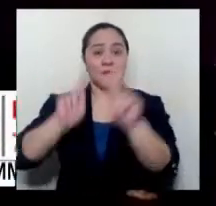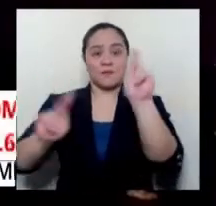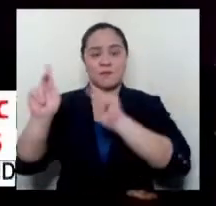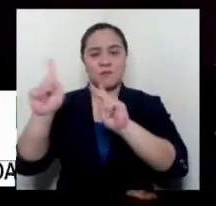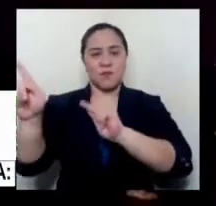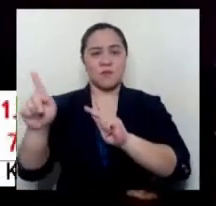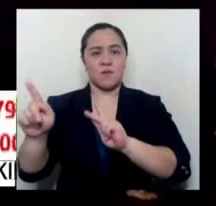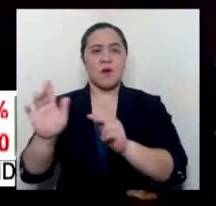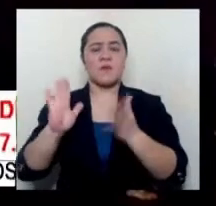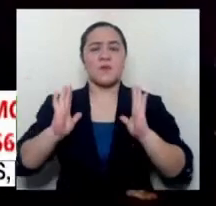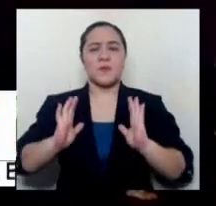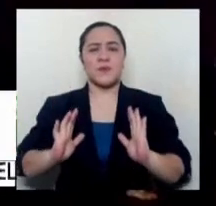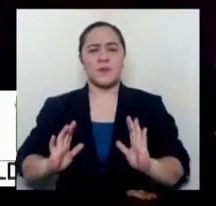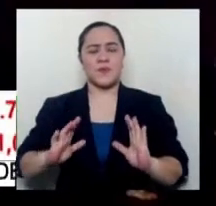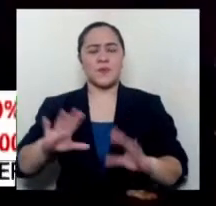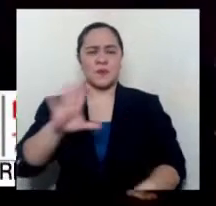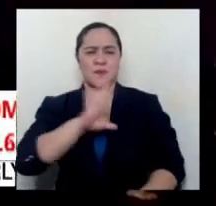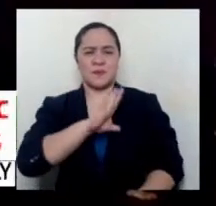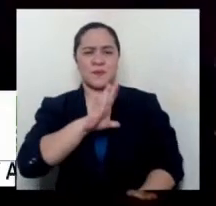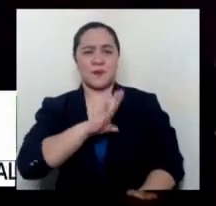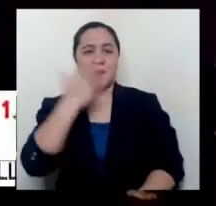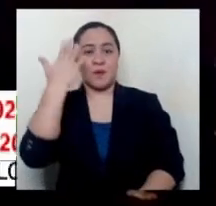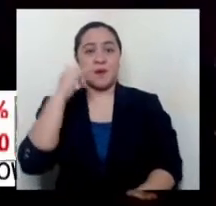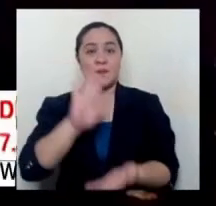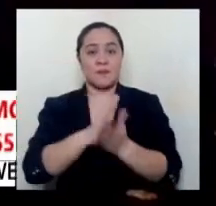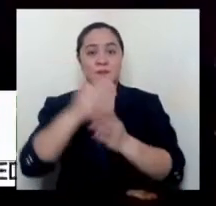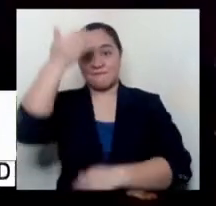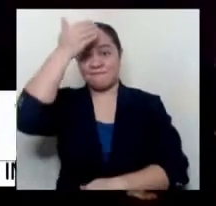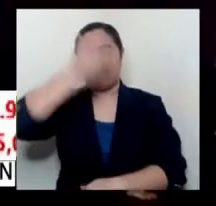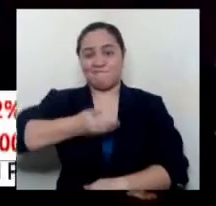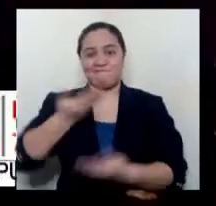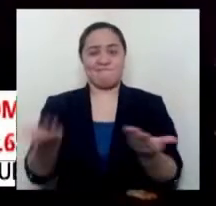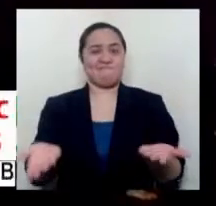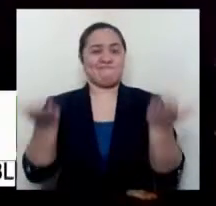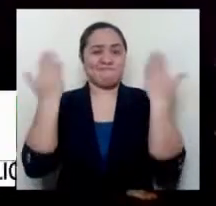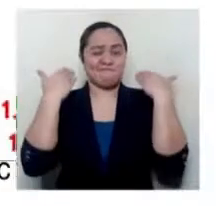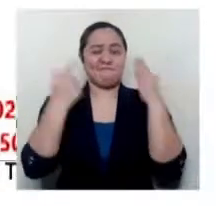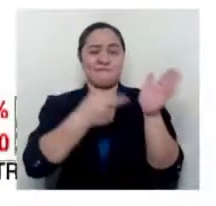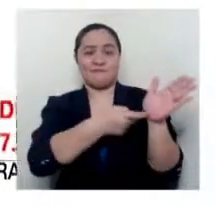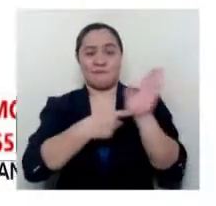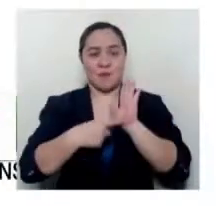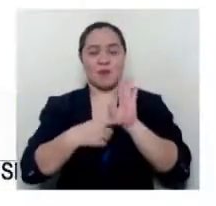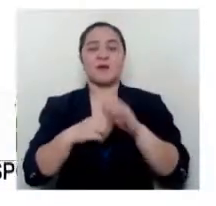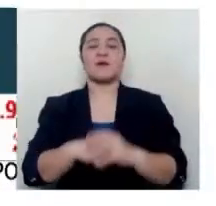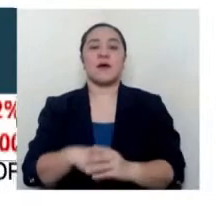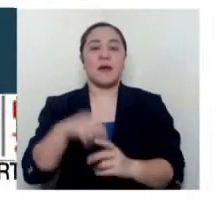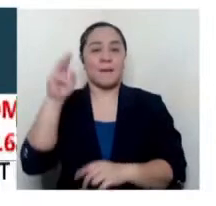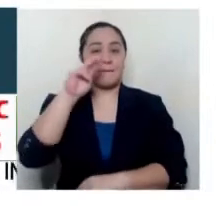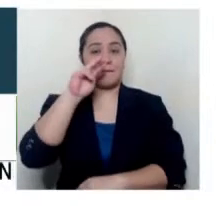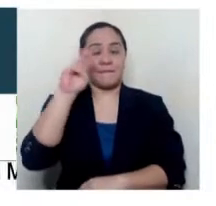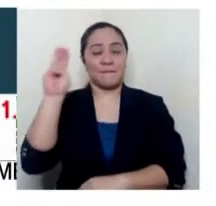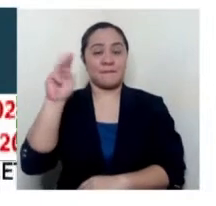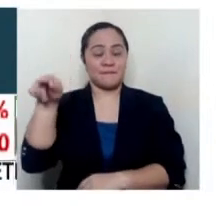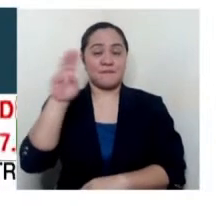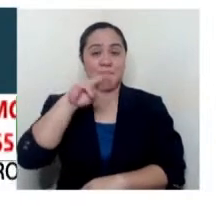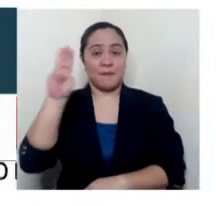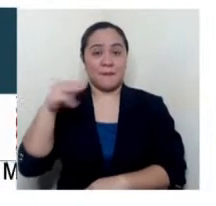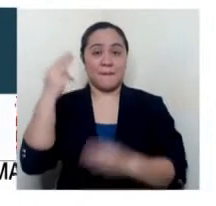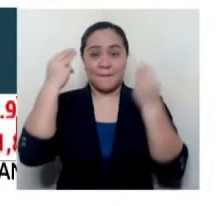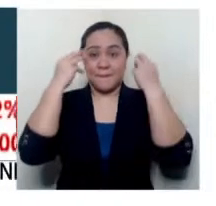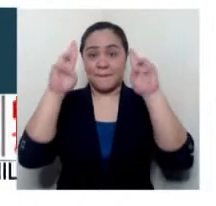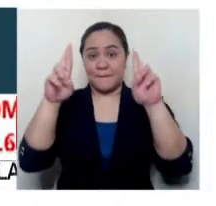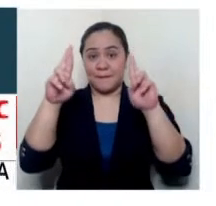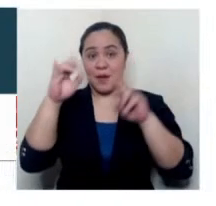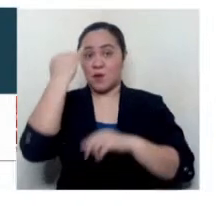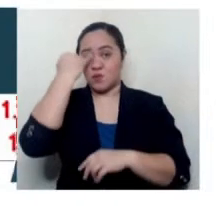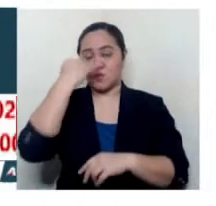and see easier as the capital city lifts its face shield mandate. Manila Mayor Francisco Isko Moreno Domagoso signed